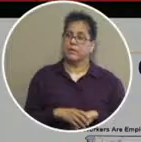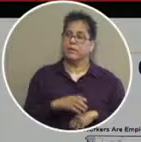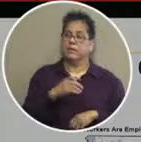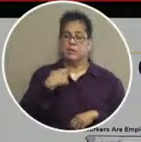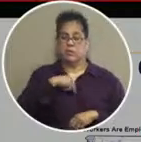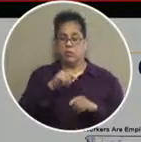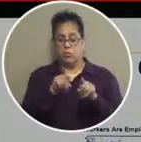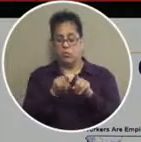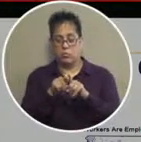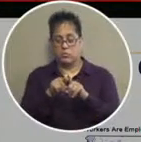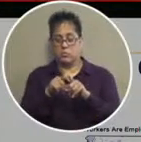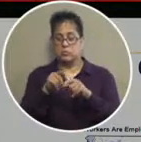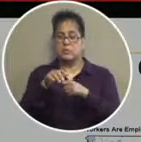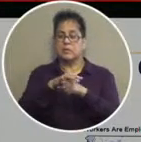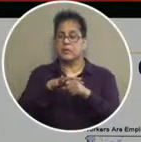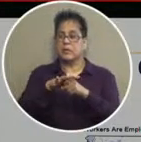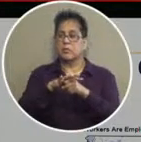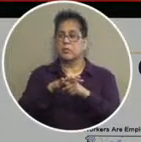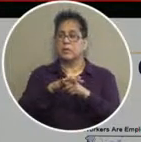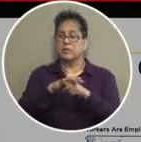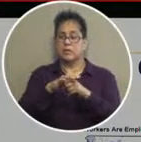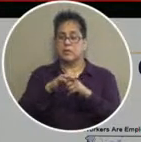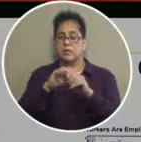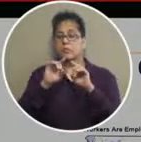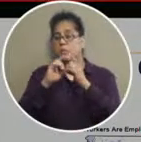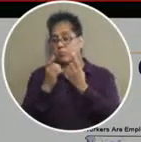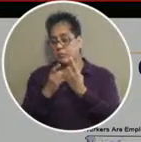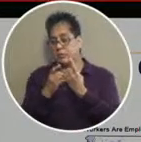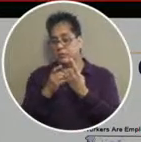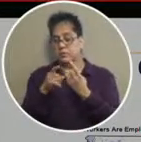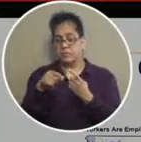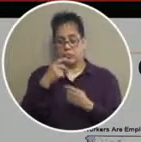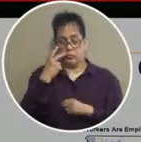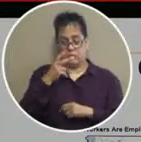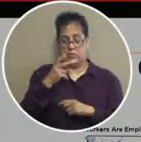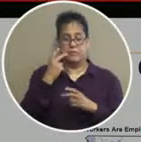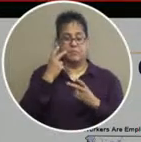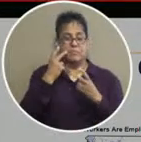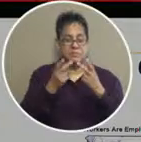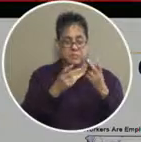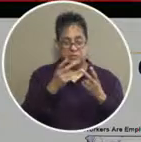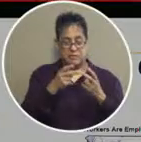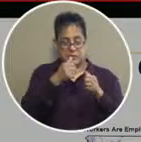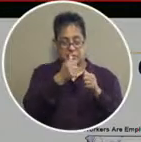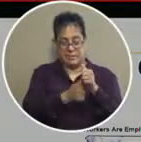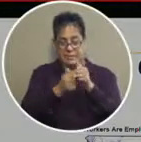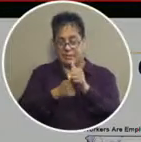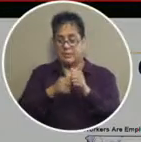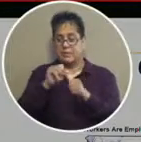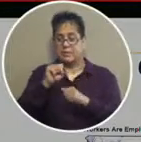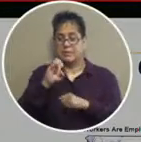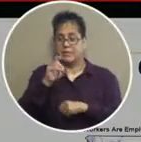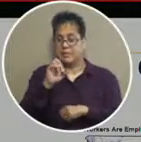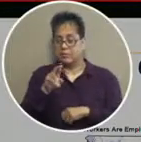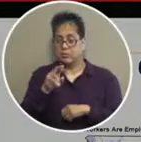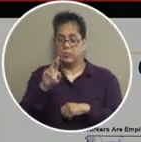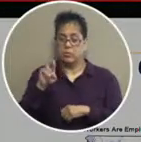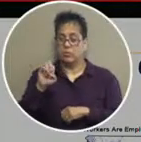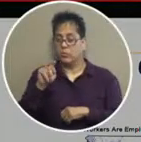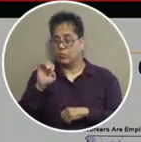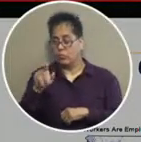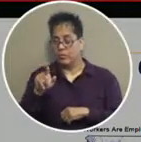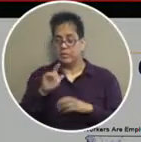We're tracking also county mobility patterns here in El Paso. You see here visits to each of these sectors: retail,